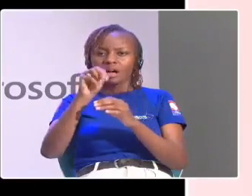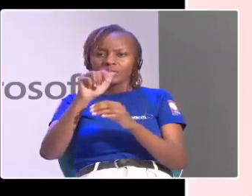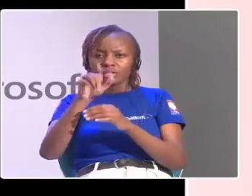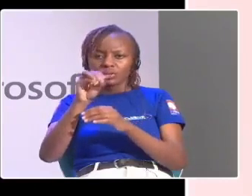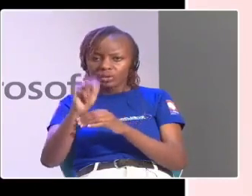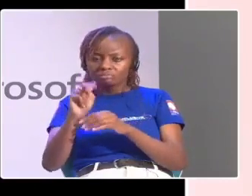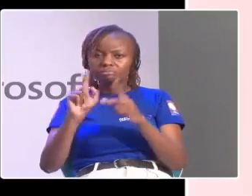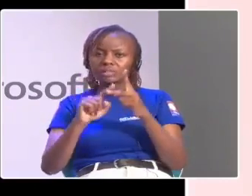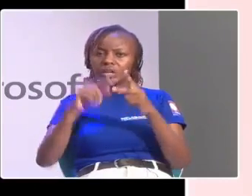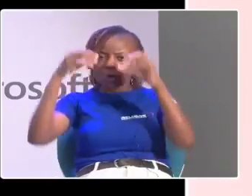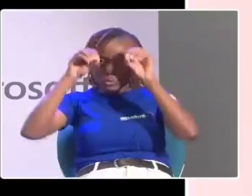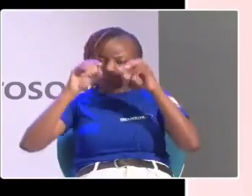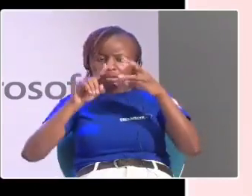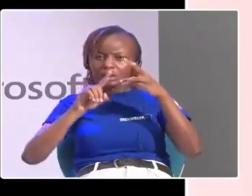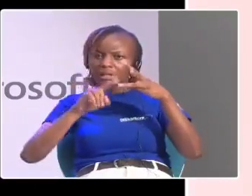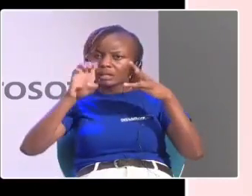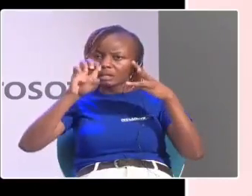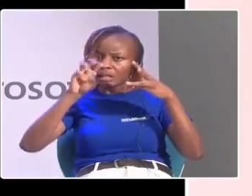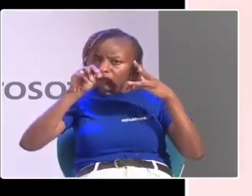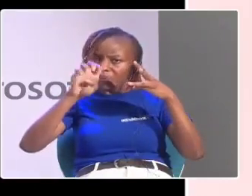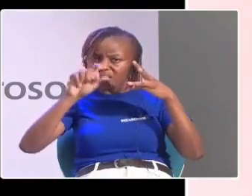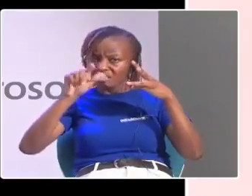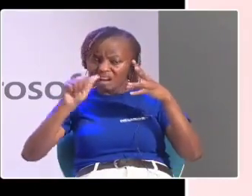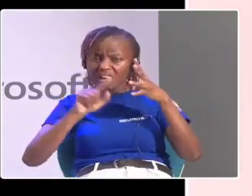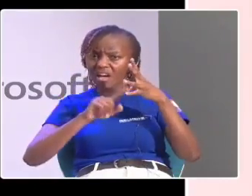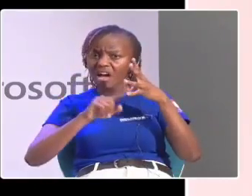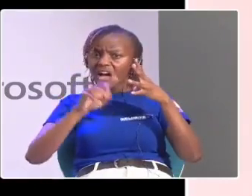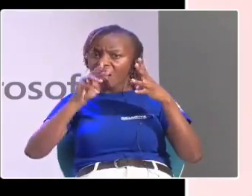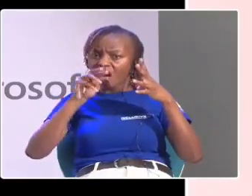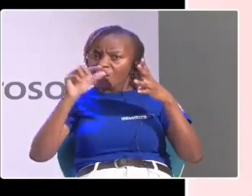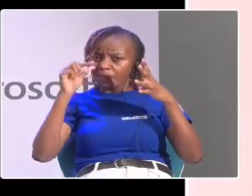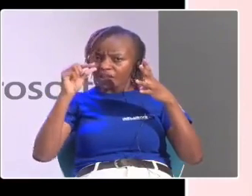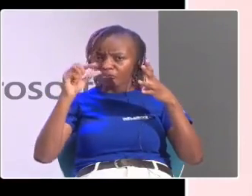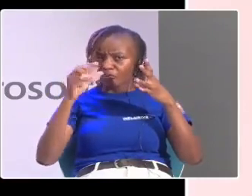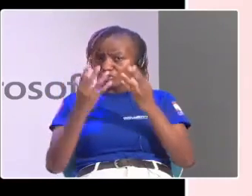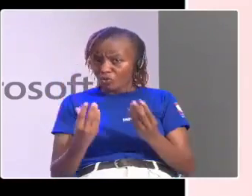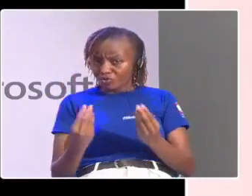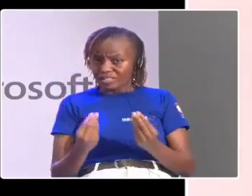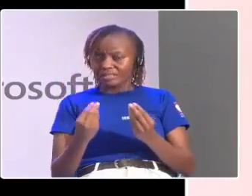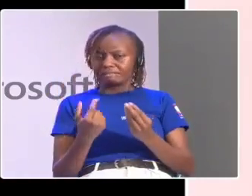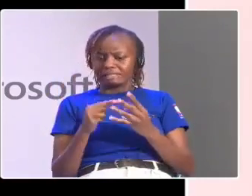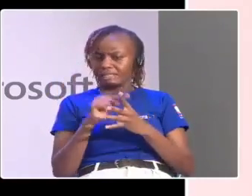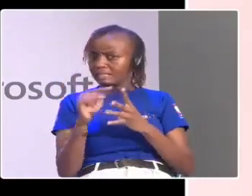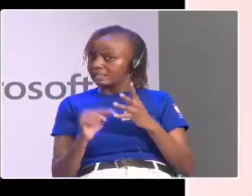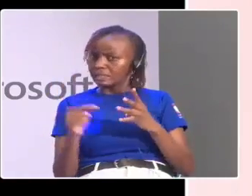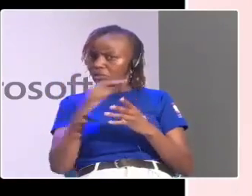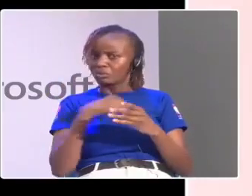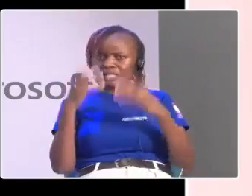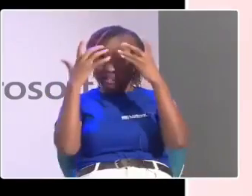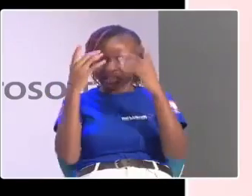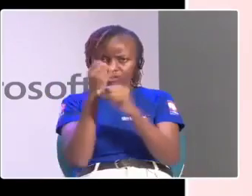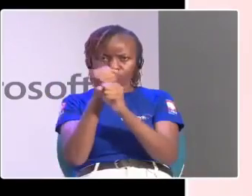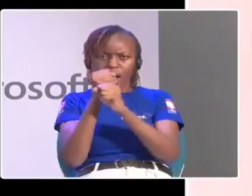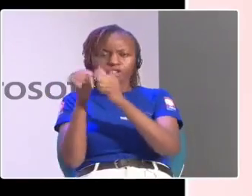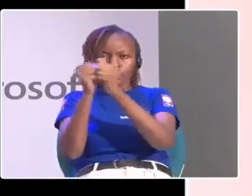Microsoft, and one other. There's 5 of us, trust me. And we decided to work